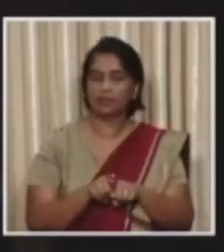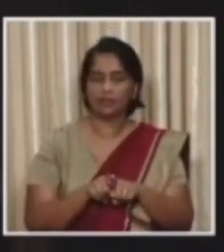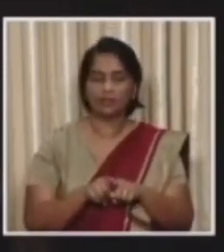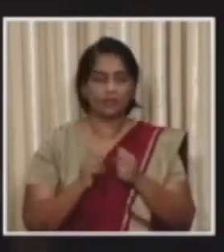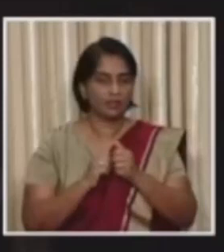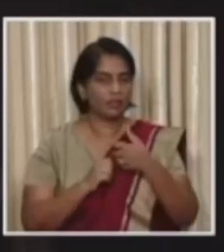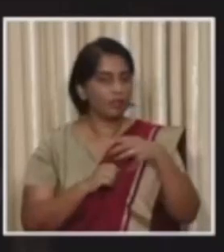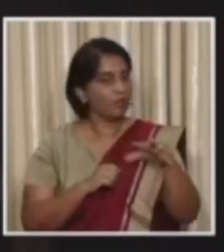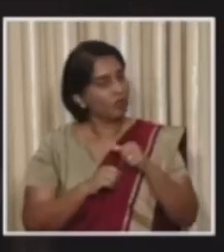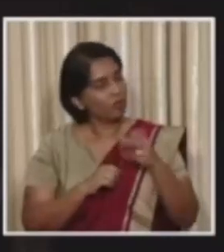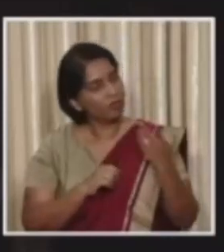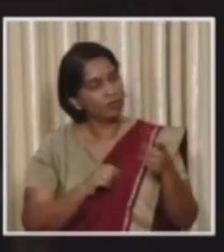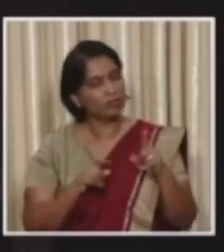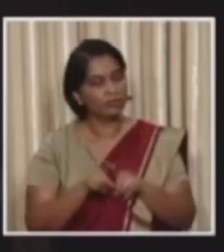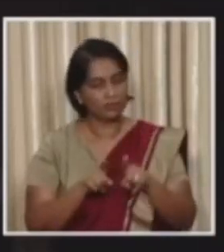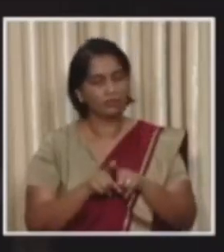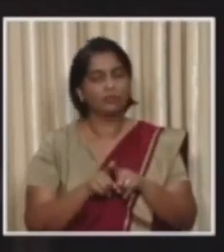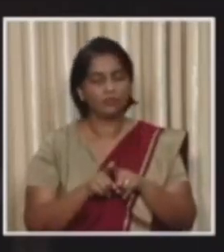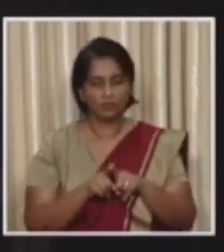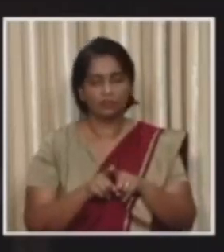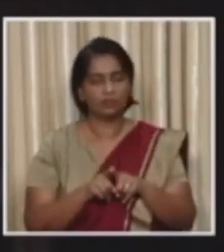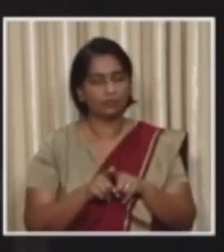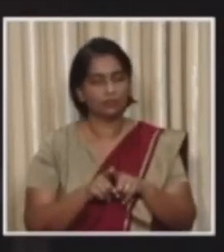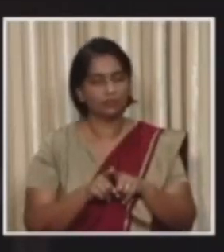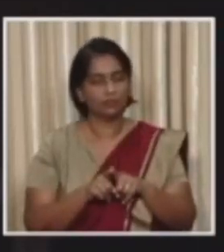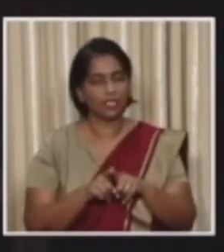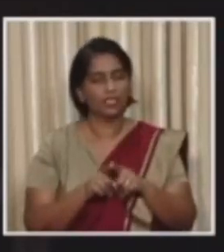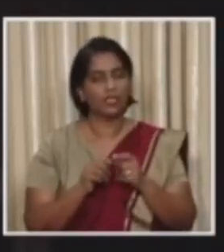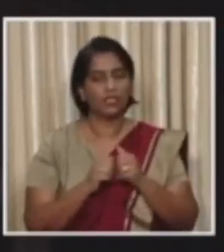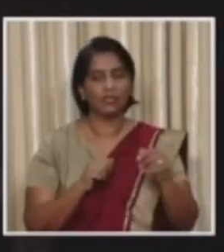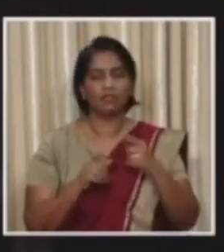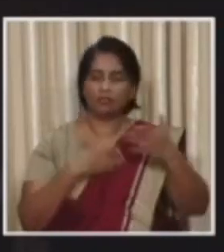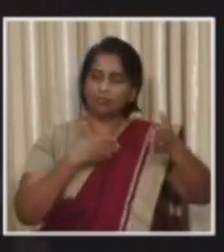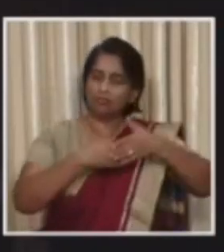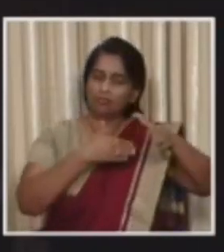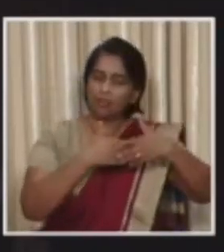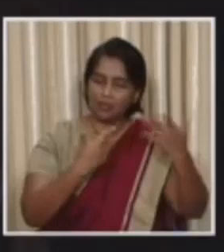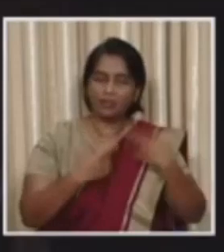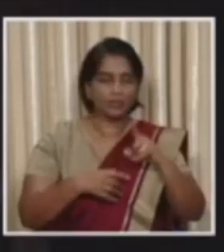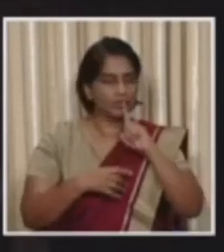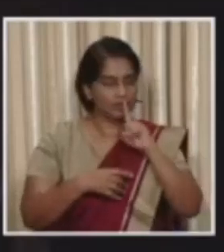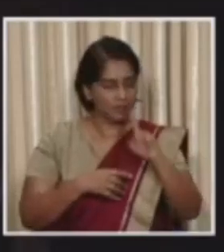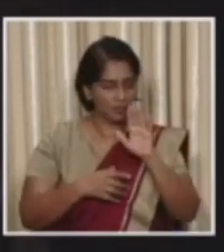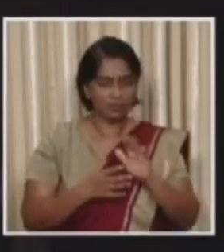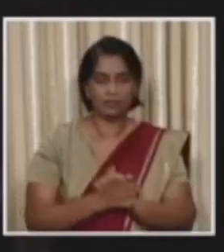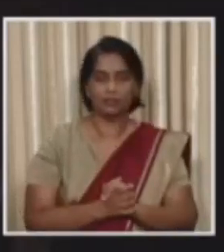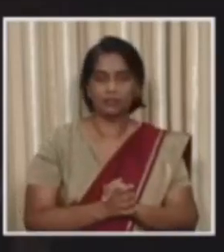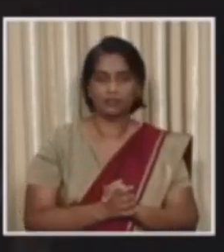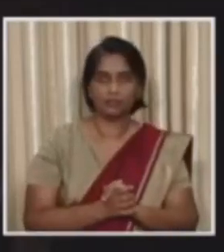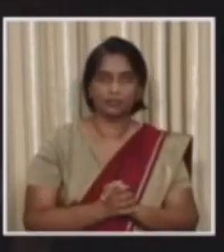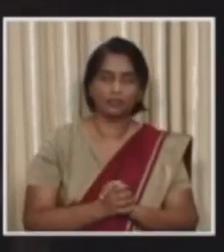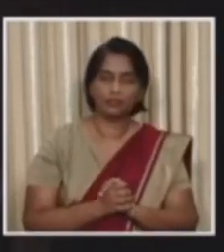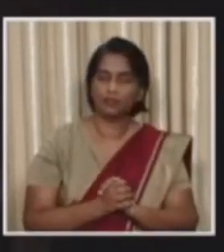being independent? Because last time when we met for the Committee on the Public